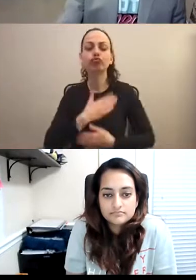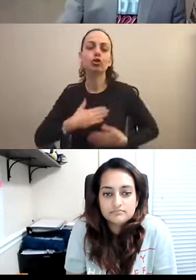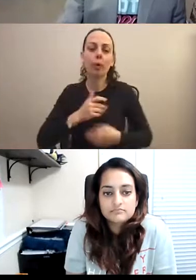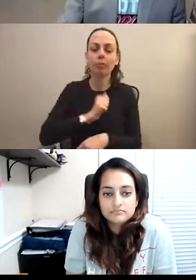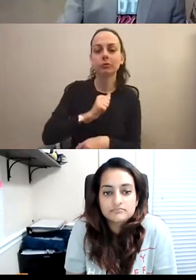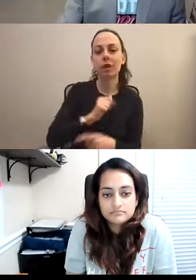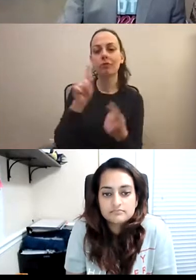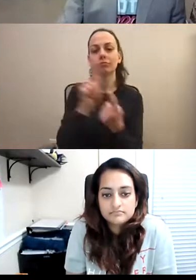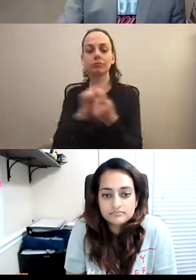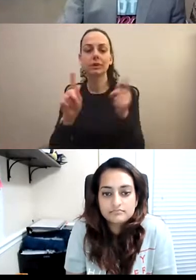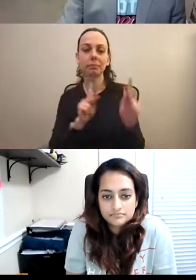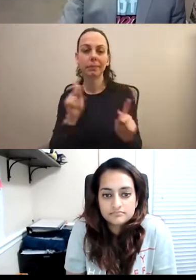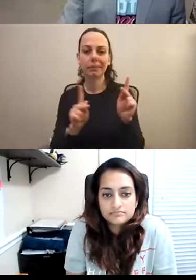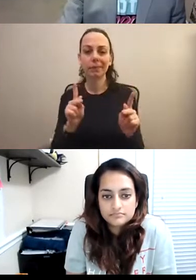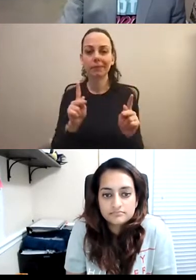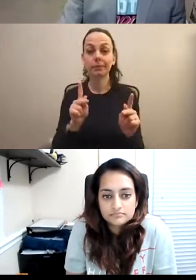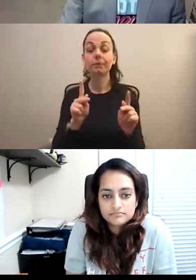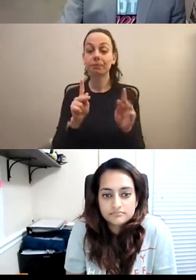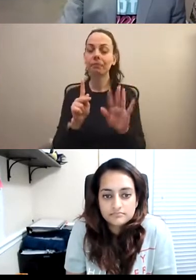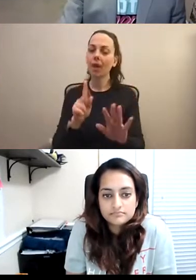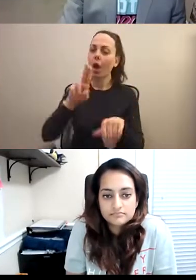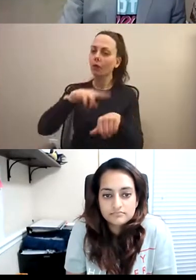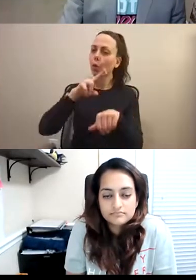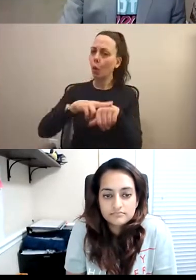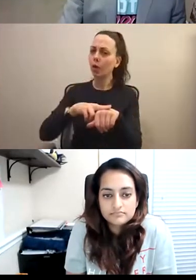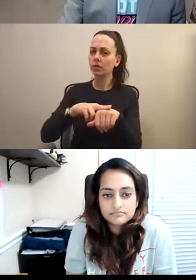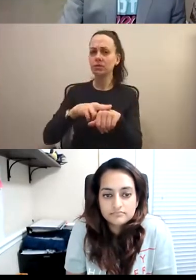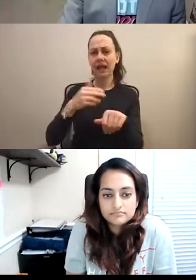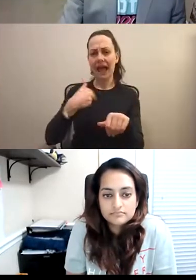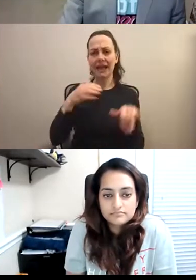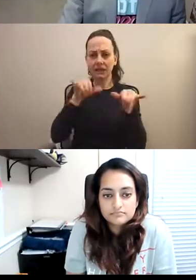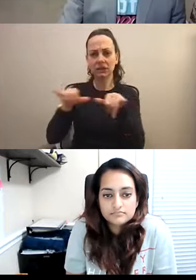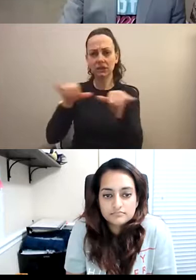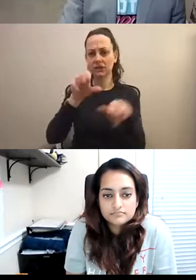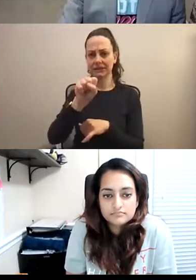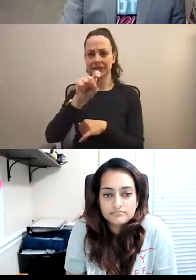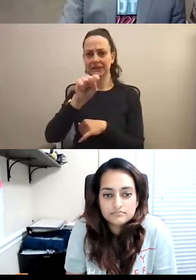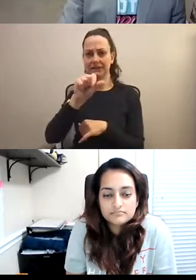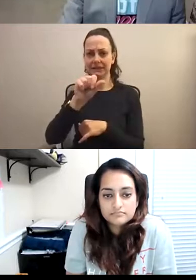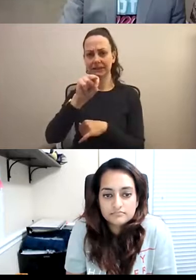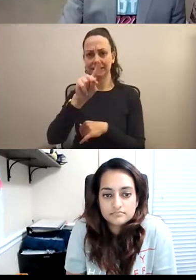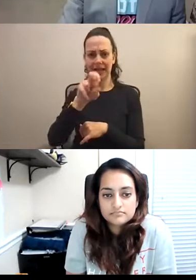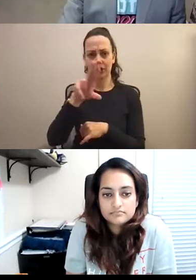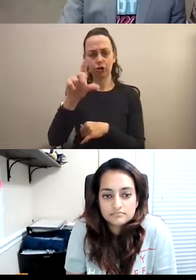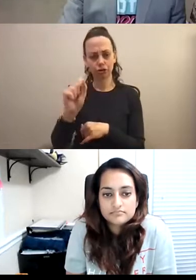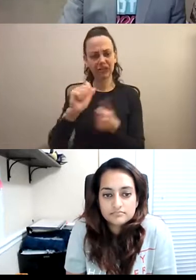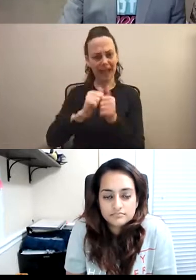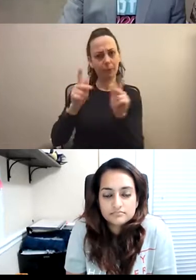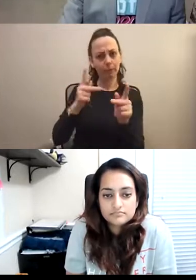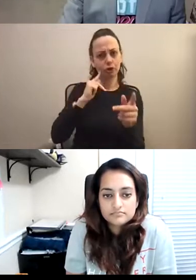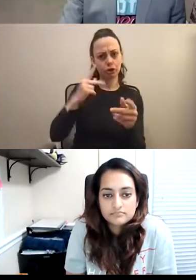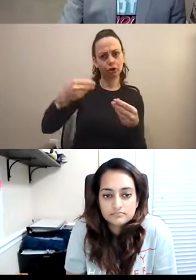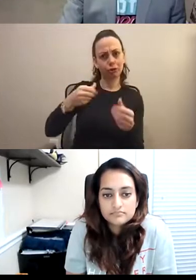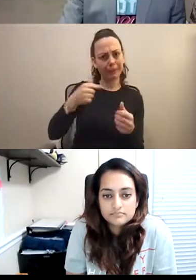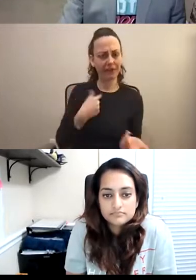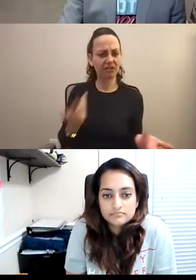people, of course, maintain my standards of what I wanted and how I wanted to be treated,